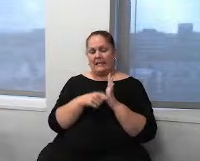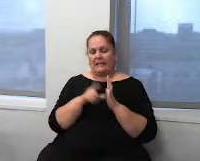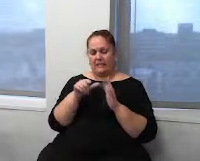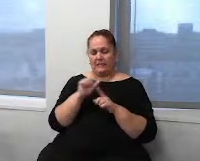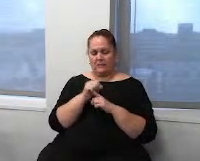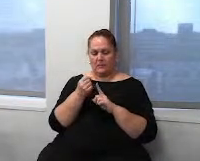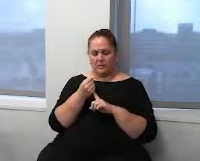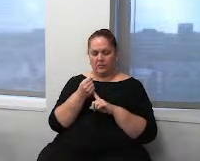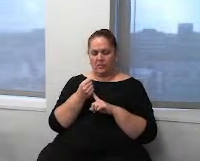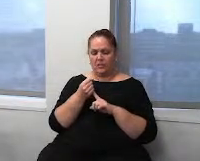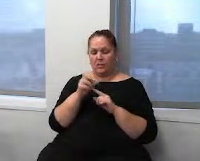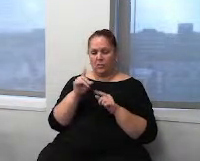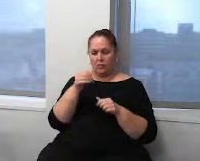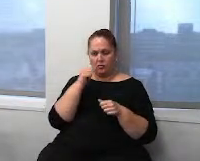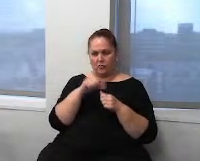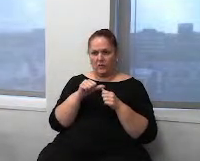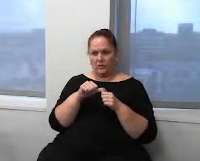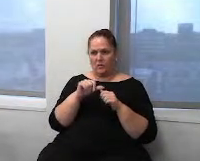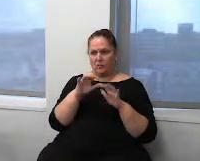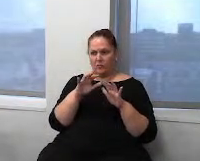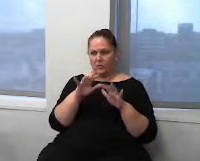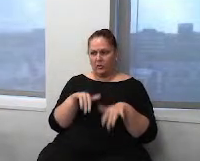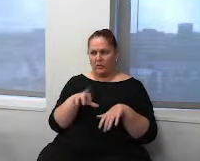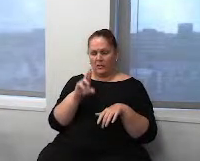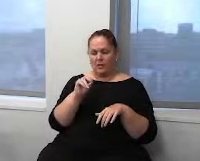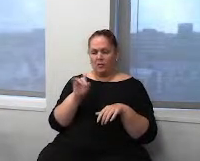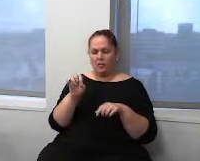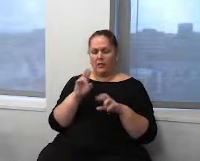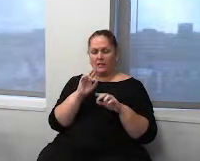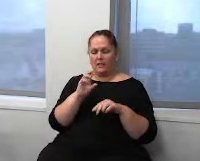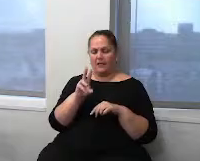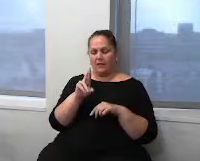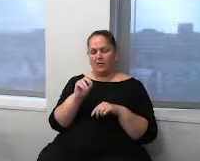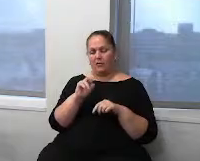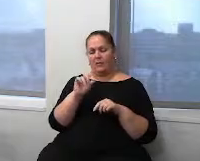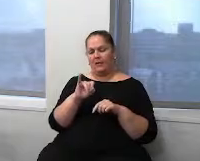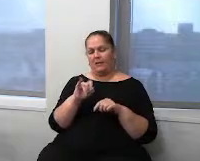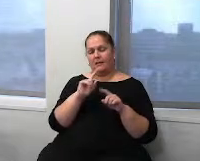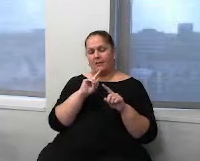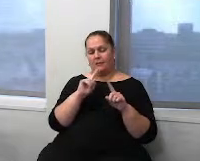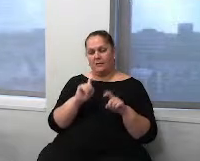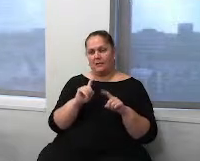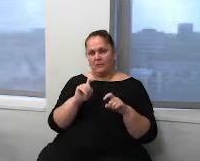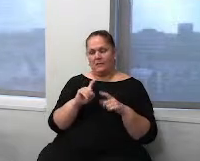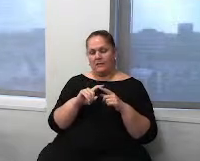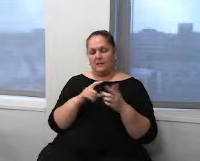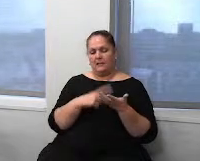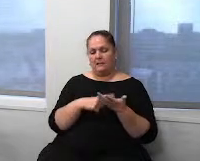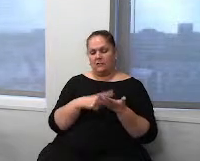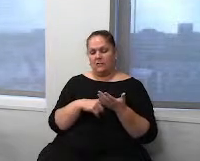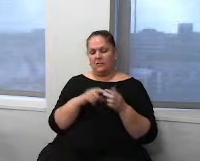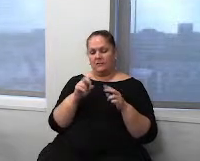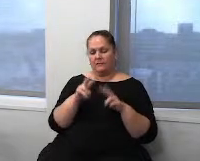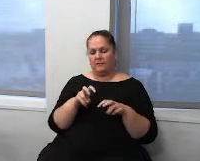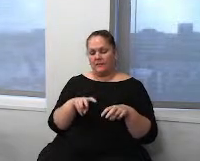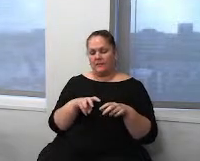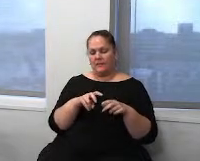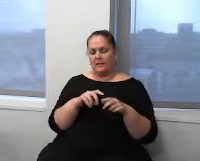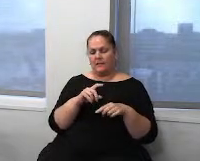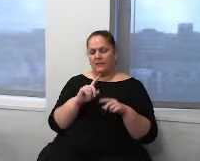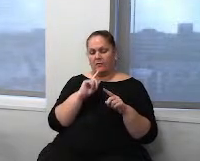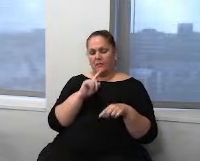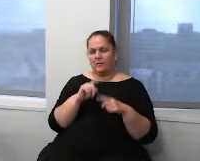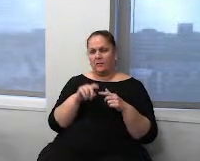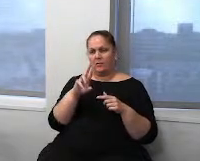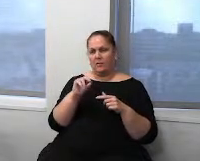Now, later in this case, do you recall putting together ROI responses that discussed a reliability